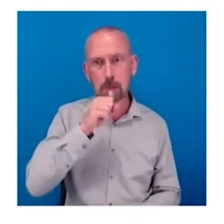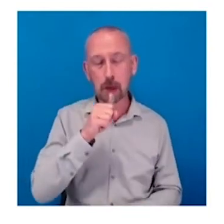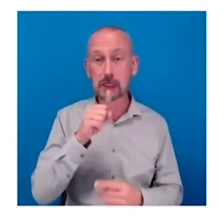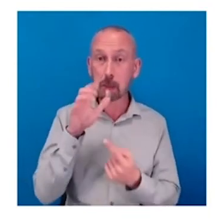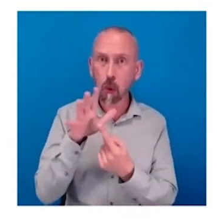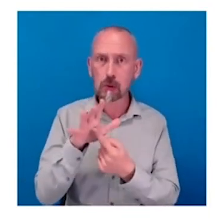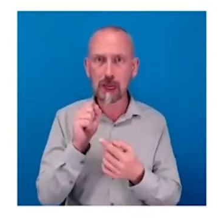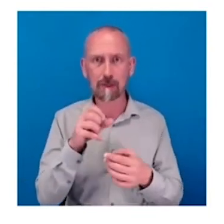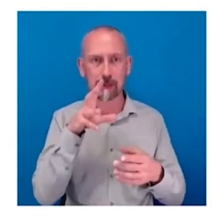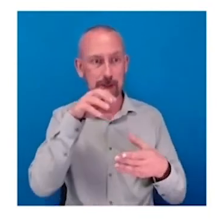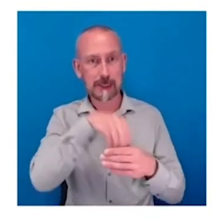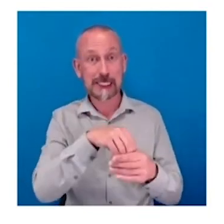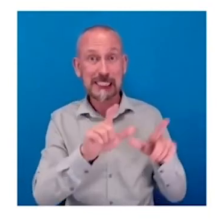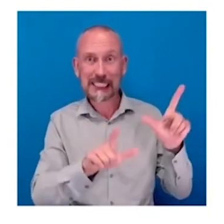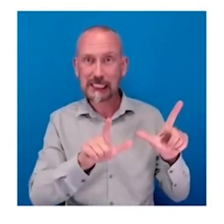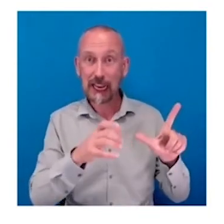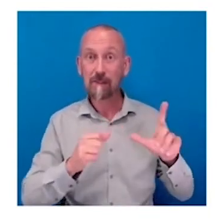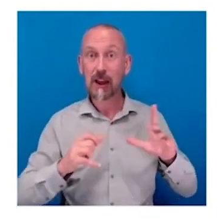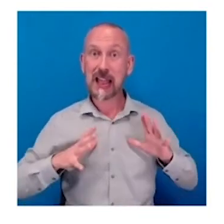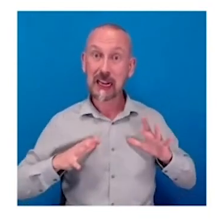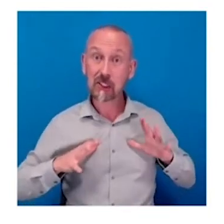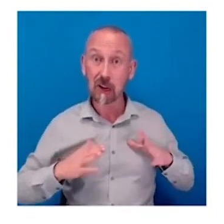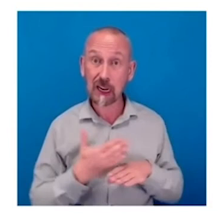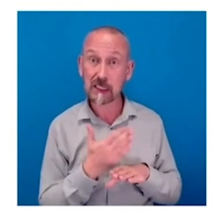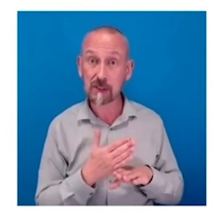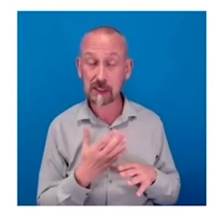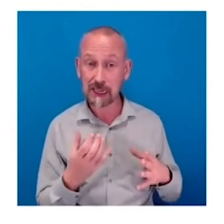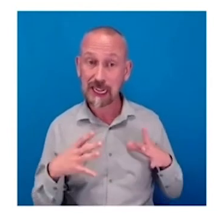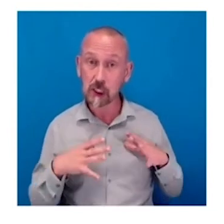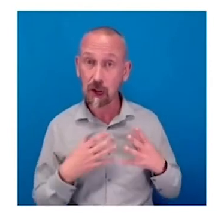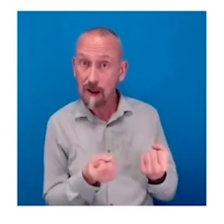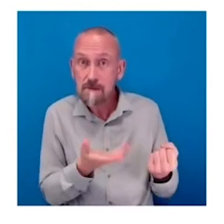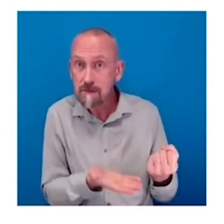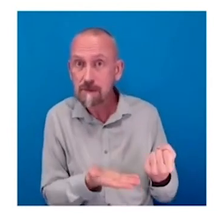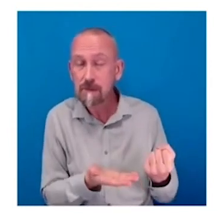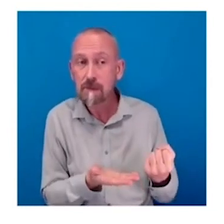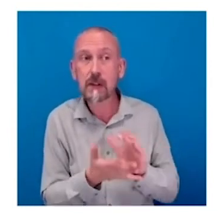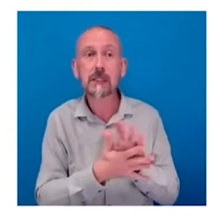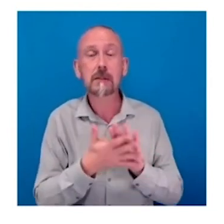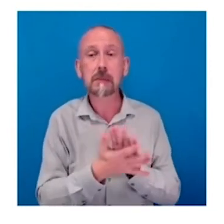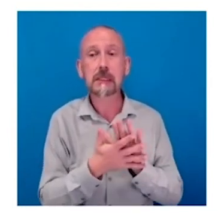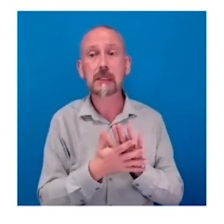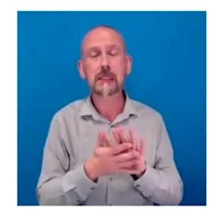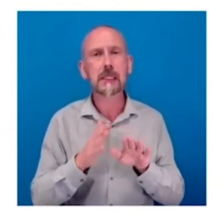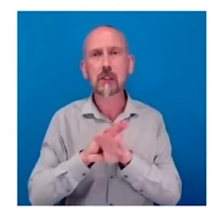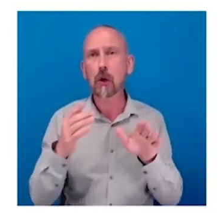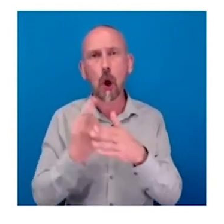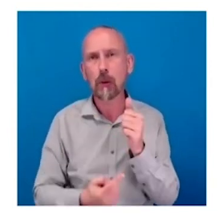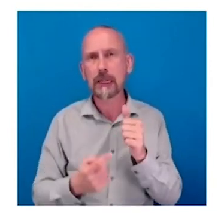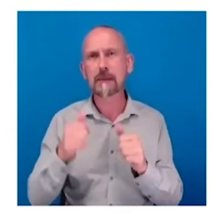towns to leisure activities, and I think this comes back to not thinking about smart cities as